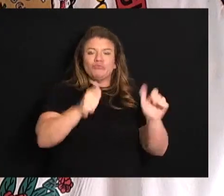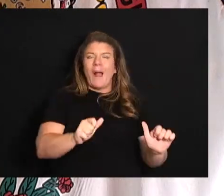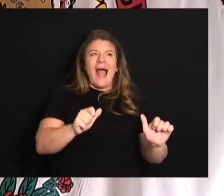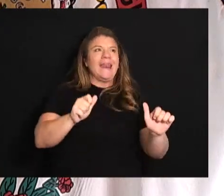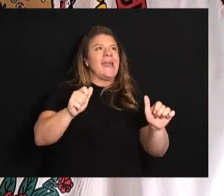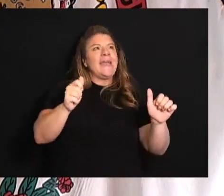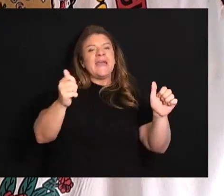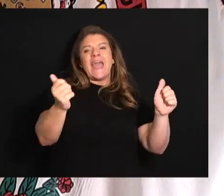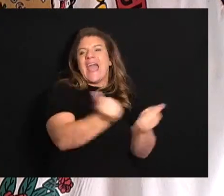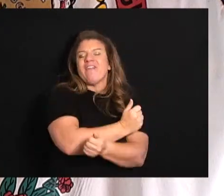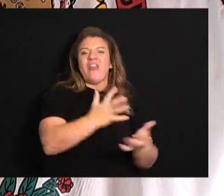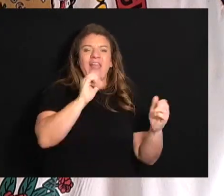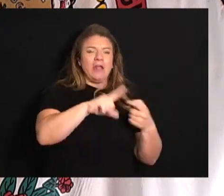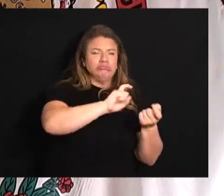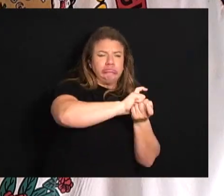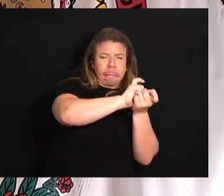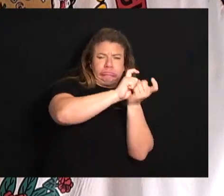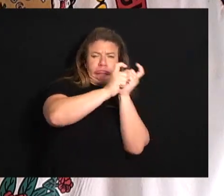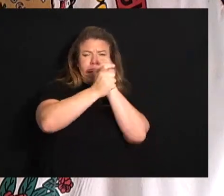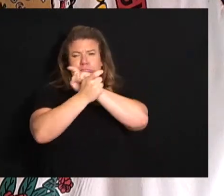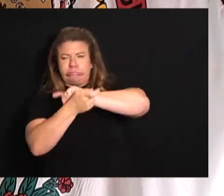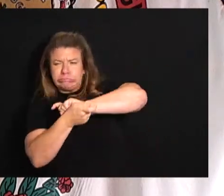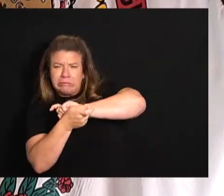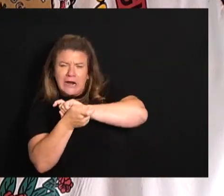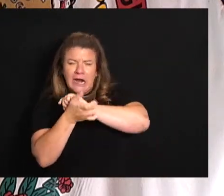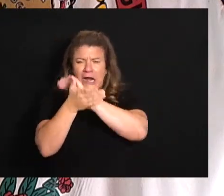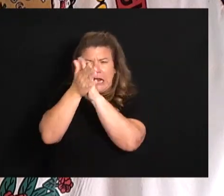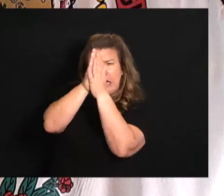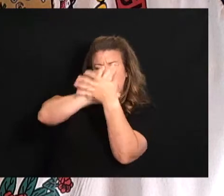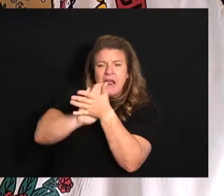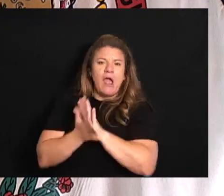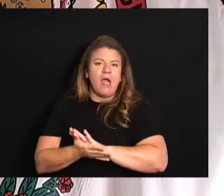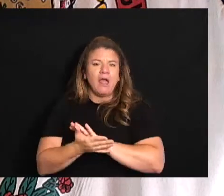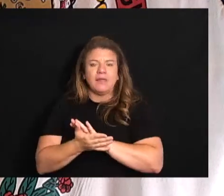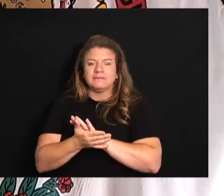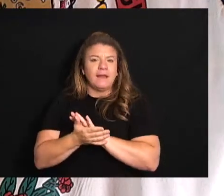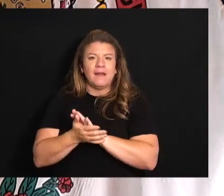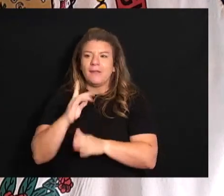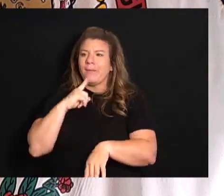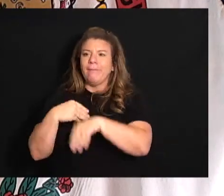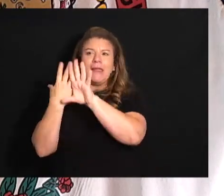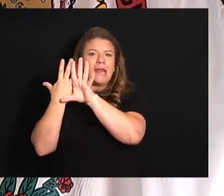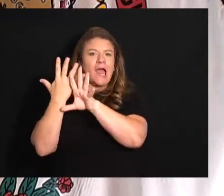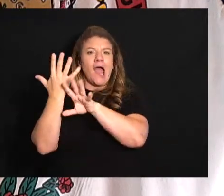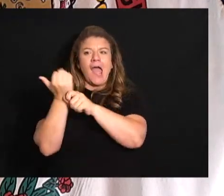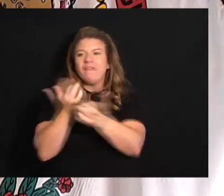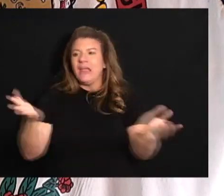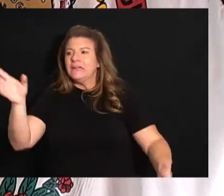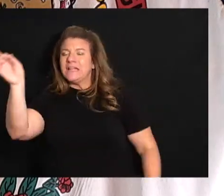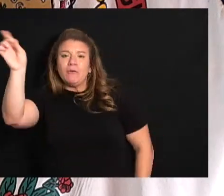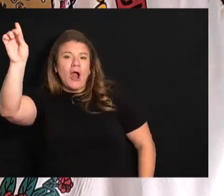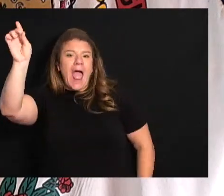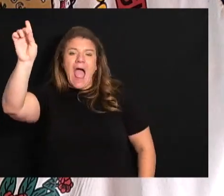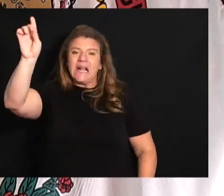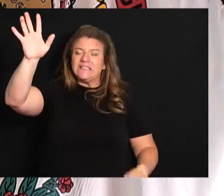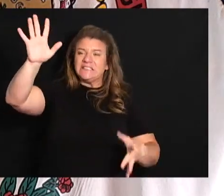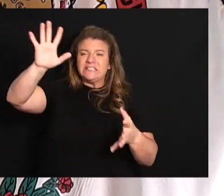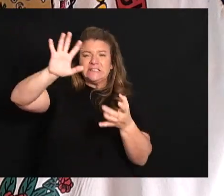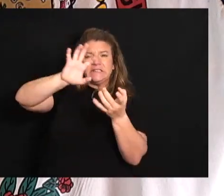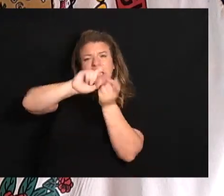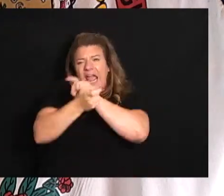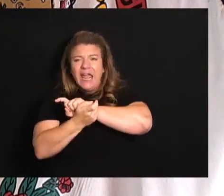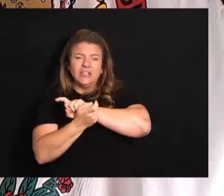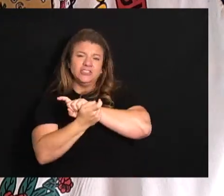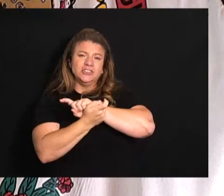every way to twist it. The media in a lot of ways, a lot of absolute Democrat leadership and everything, to twist